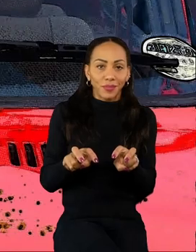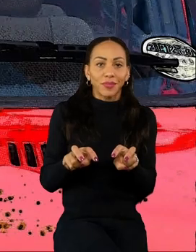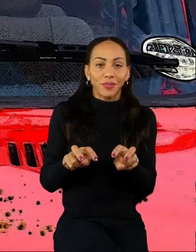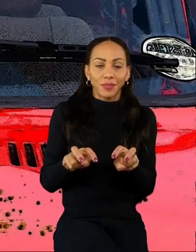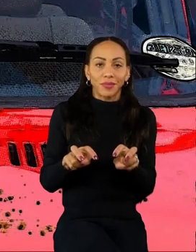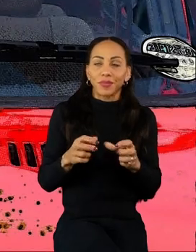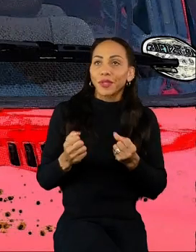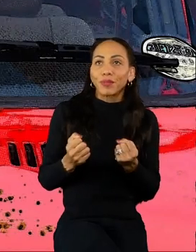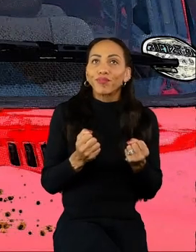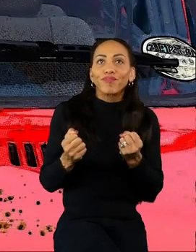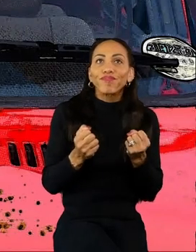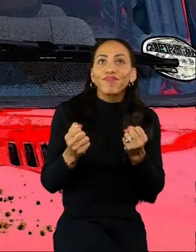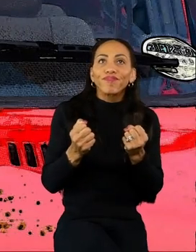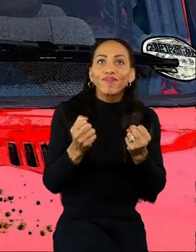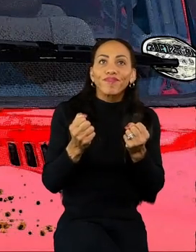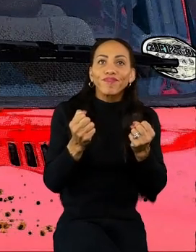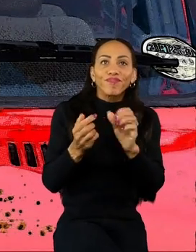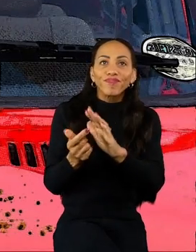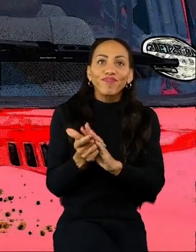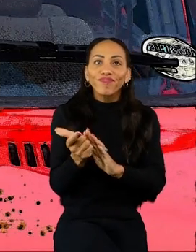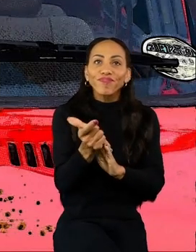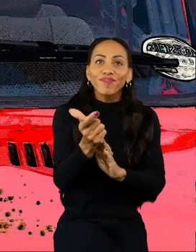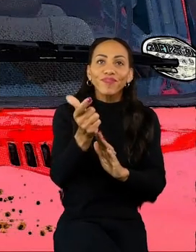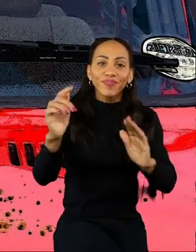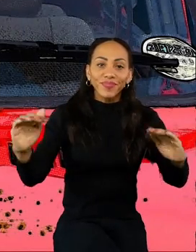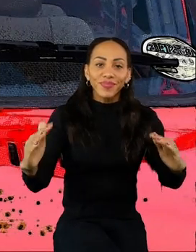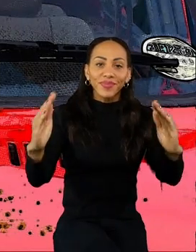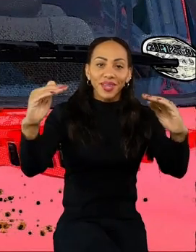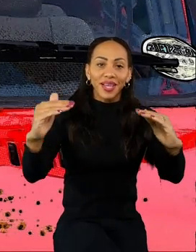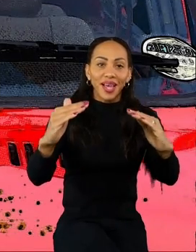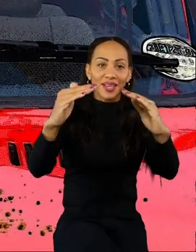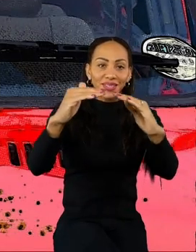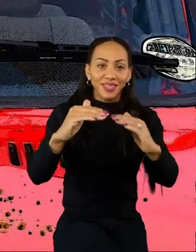I have to reposition this. There you are. You're sort of driving out into the hills here now.